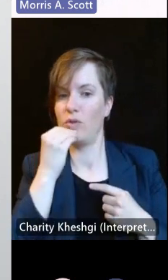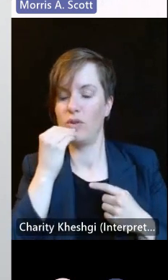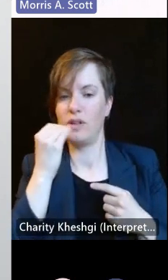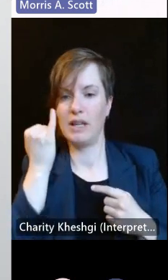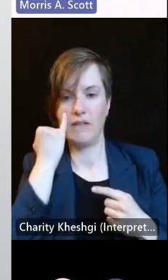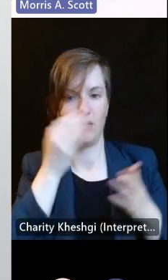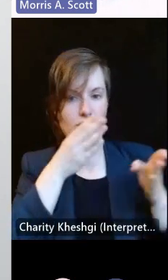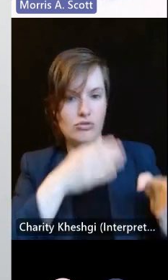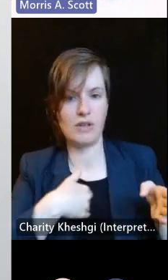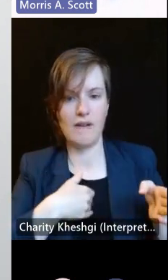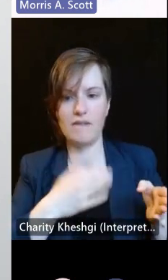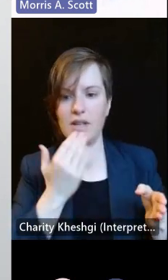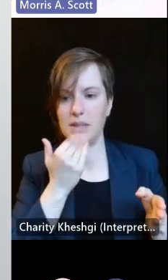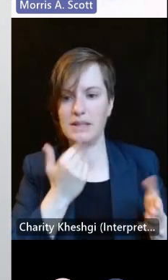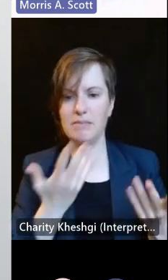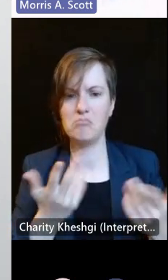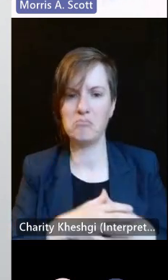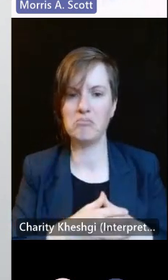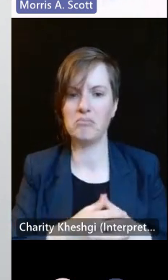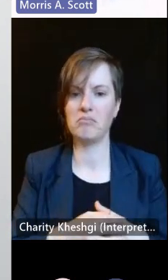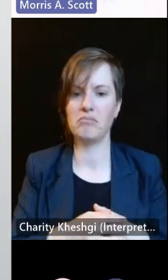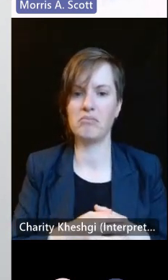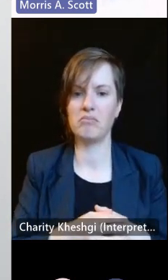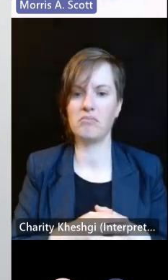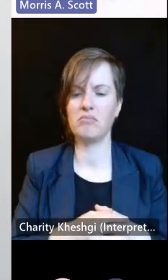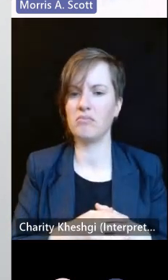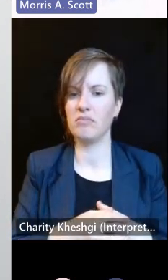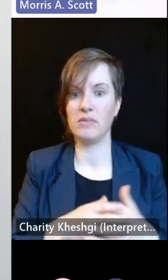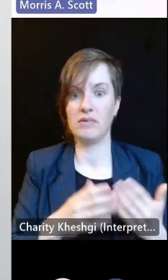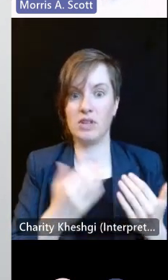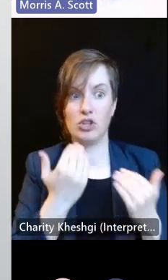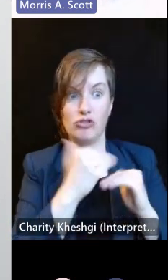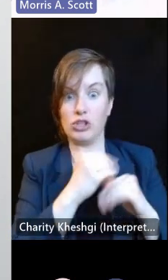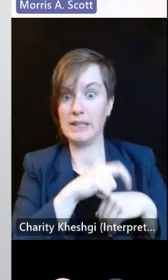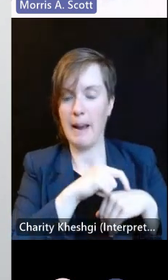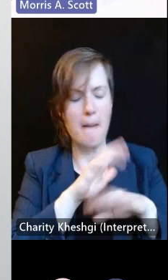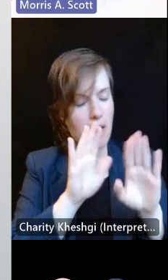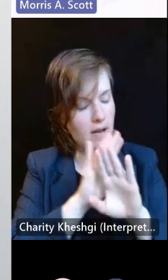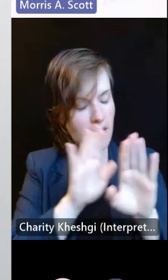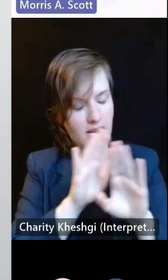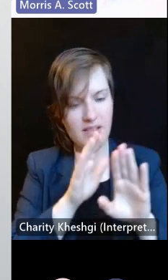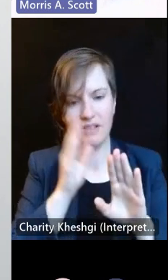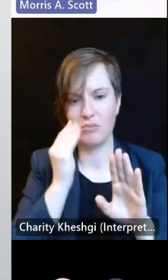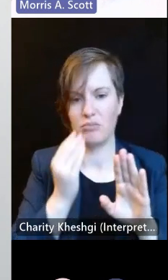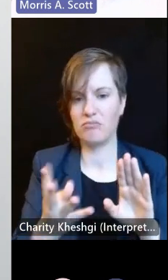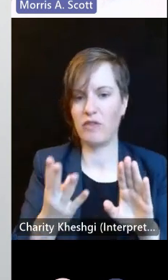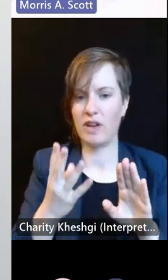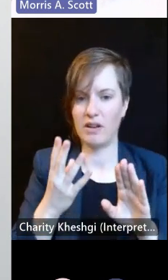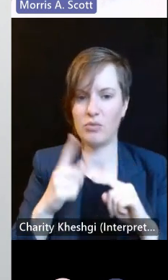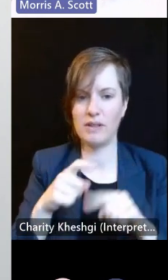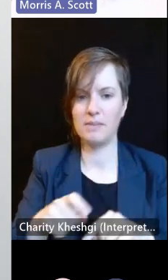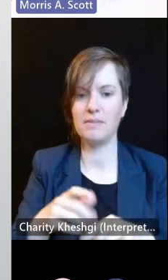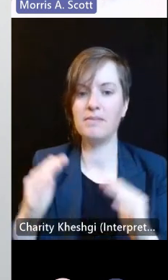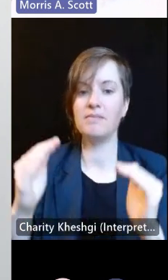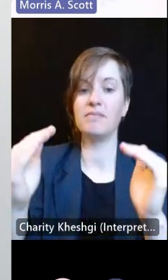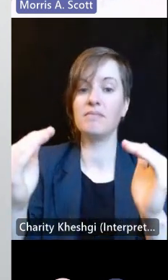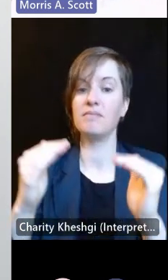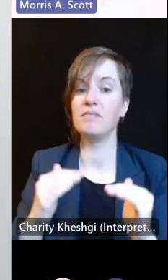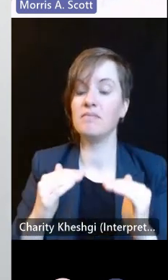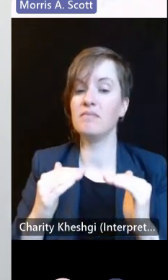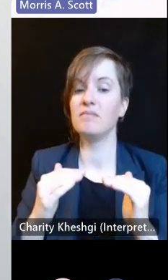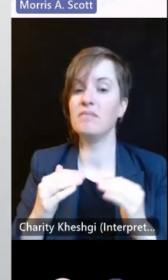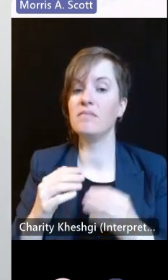a provision of assistance with completion of necessary forms and applications for